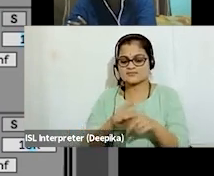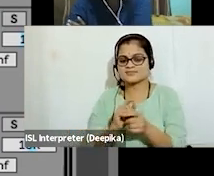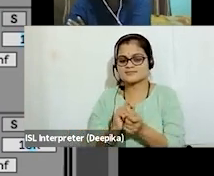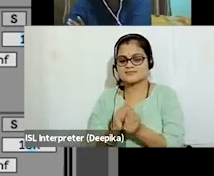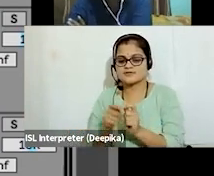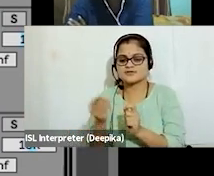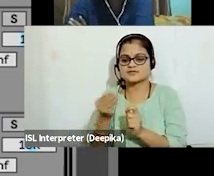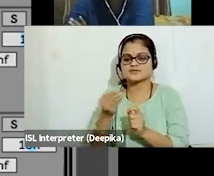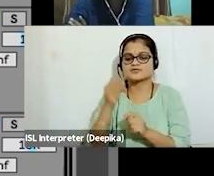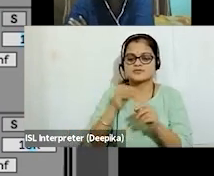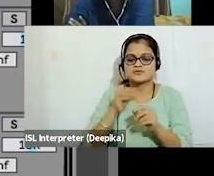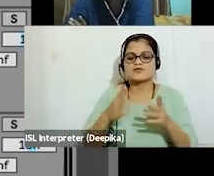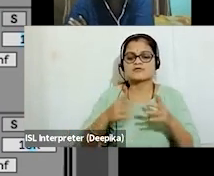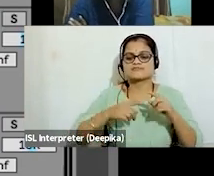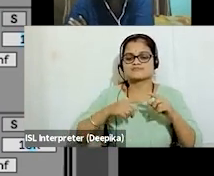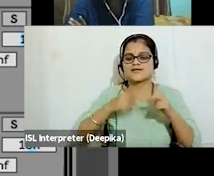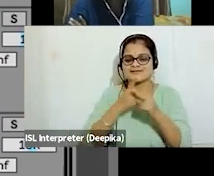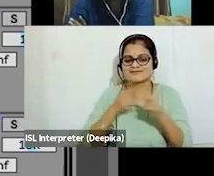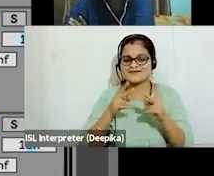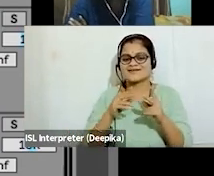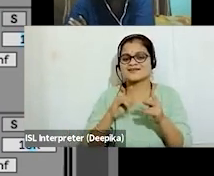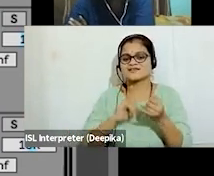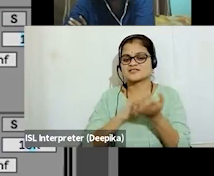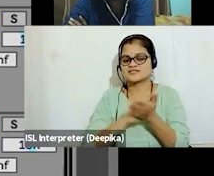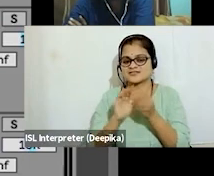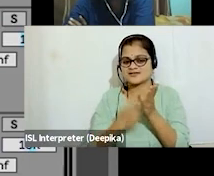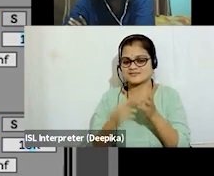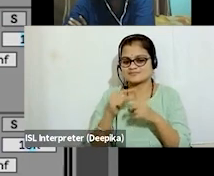you get these really sharp transients. So I've just kind of cleaned that up.